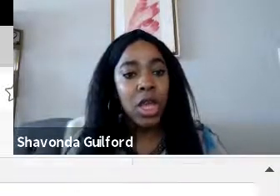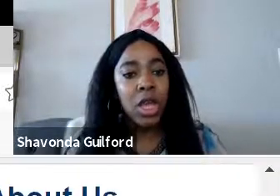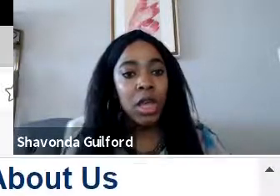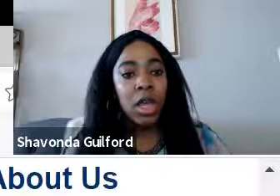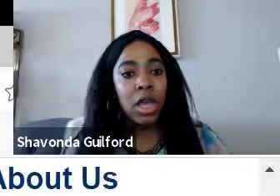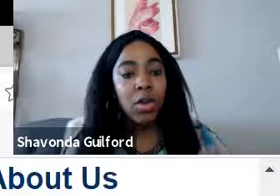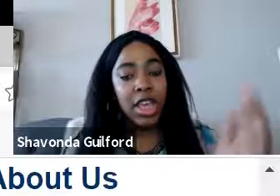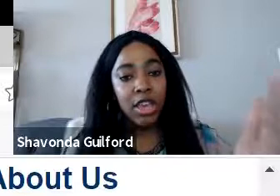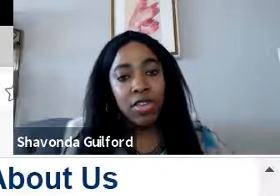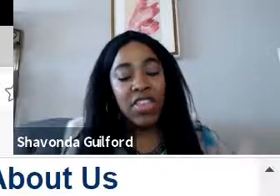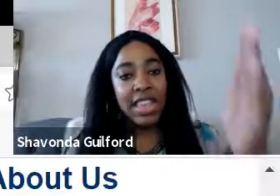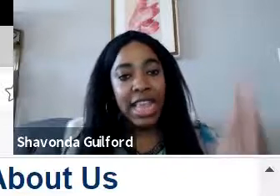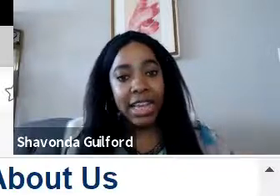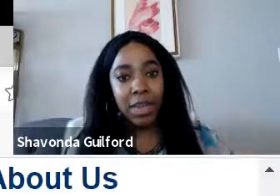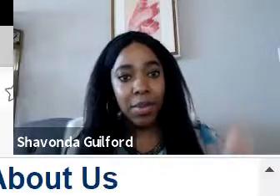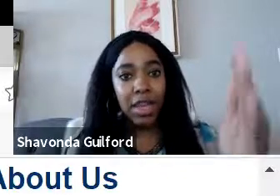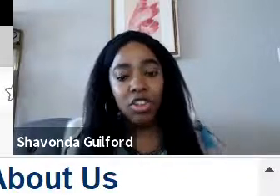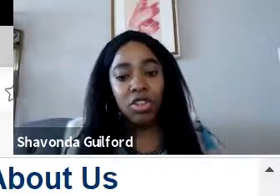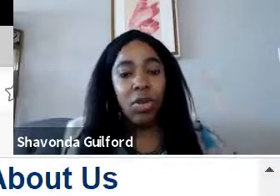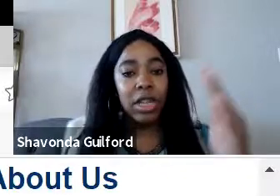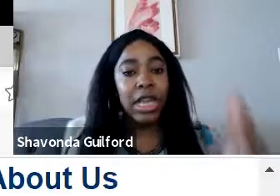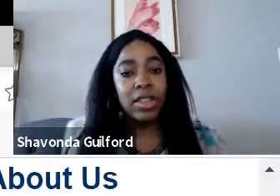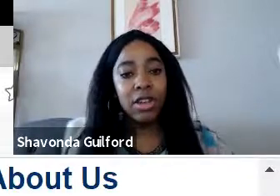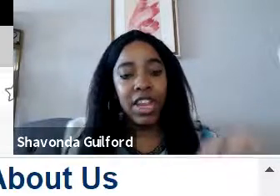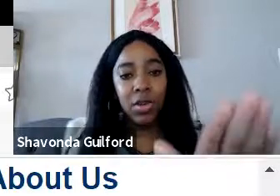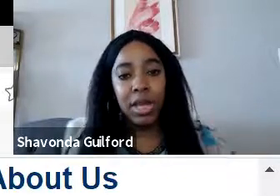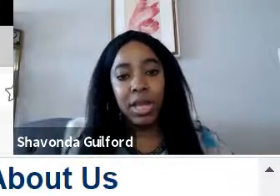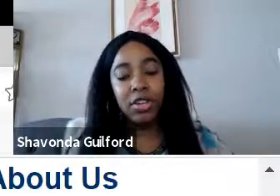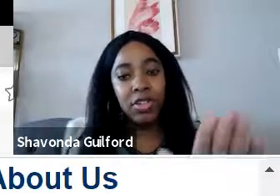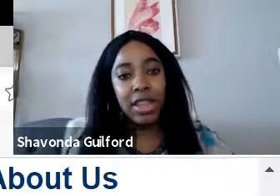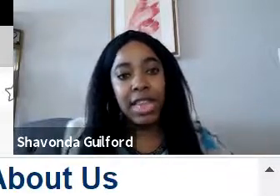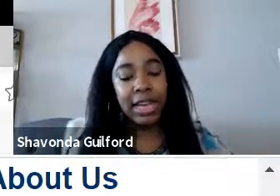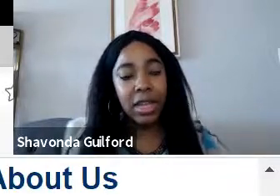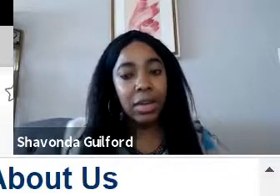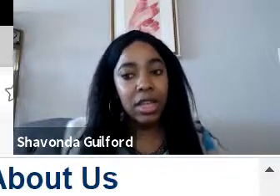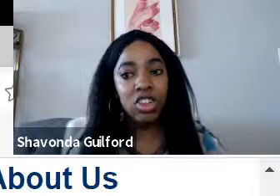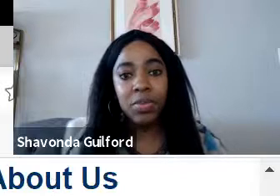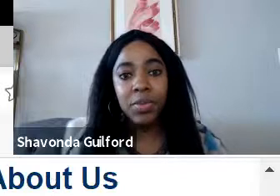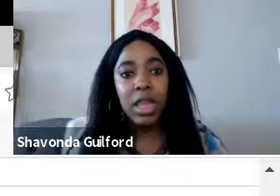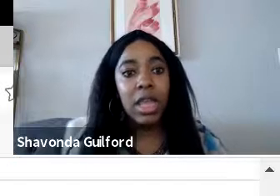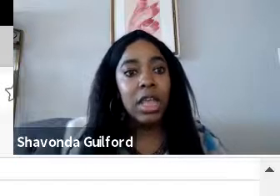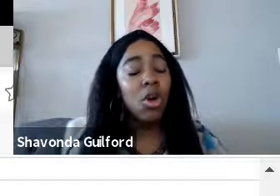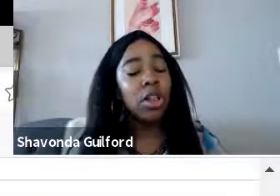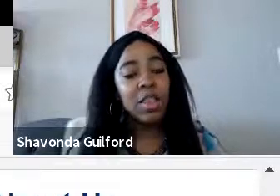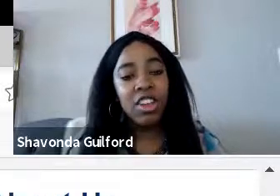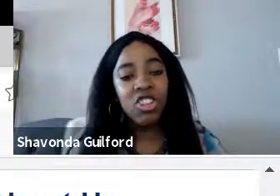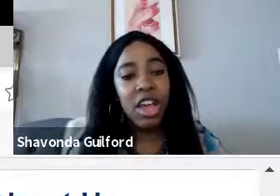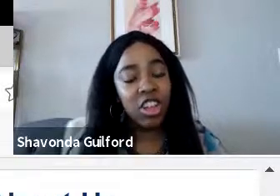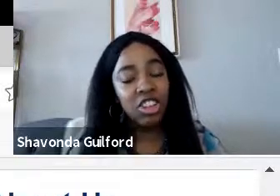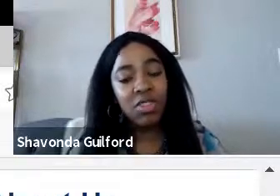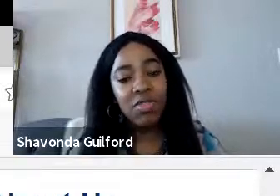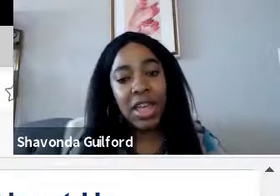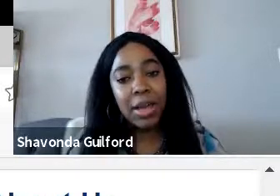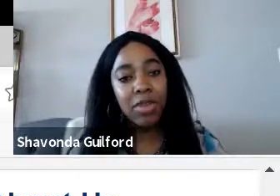you. It'll take you to this landing page. So the link is going to take you here to this landing page. It's called